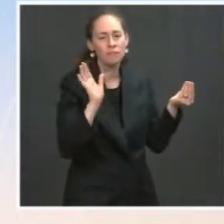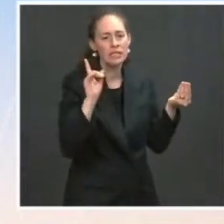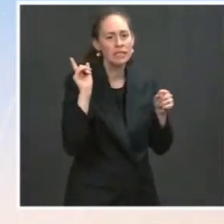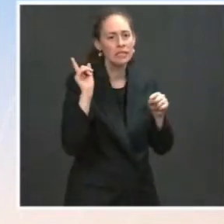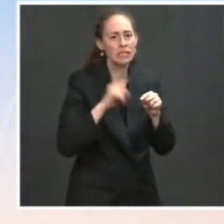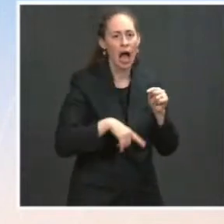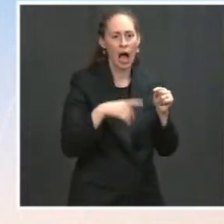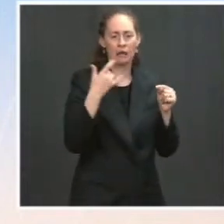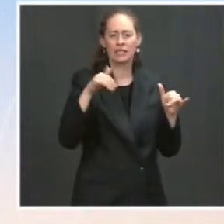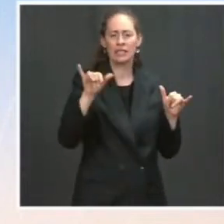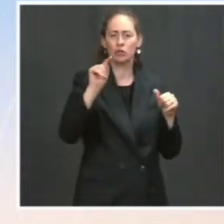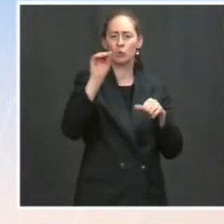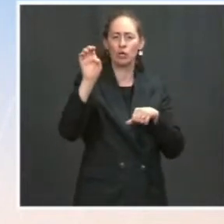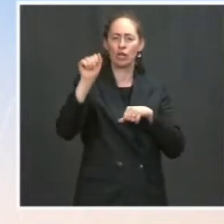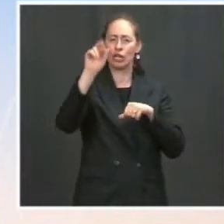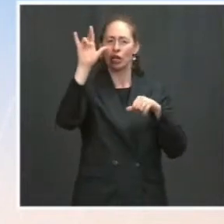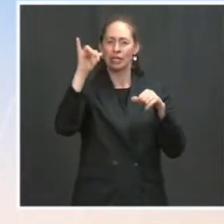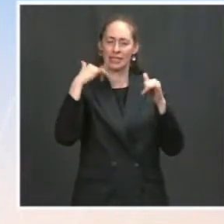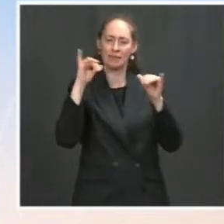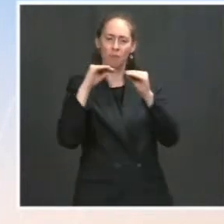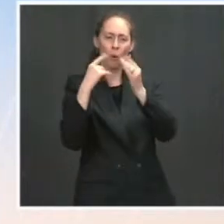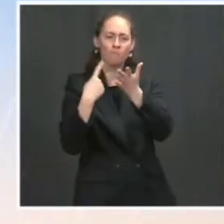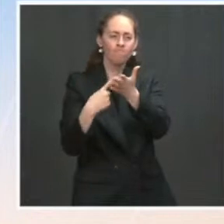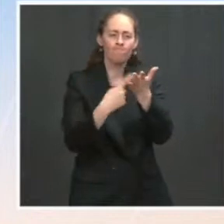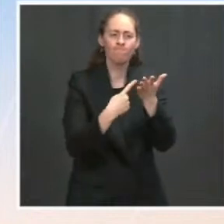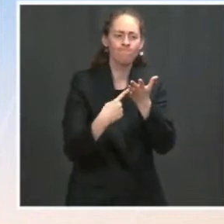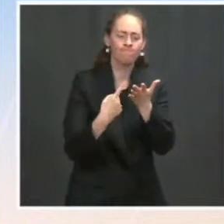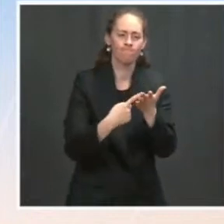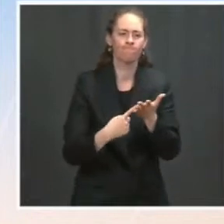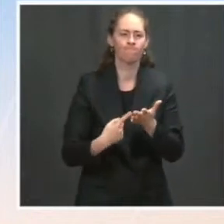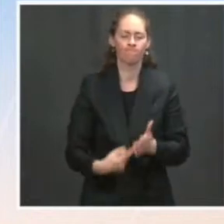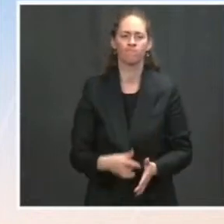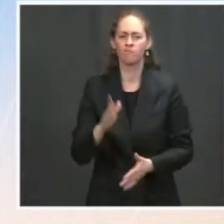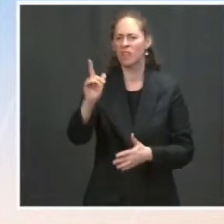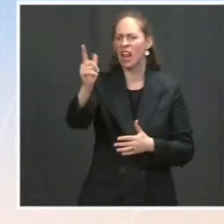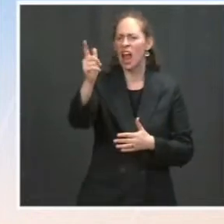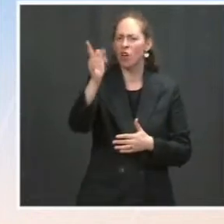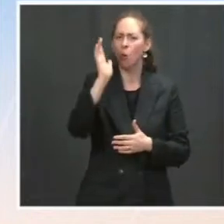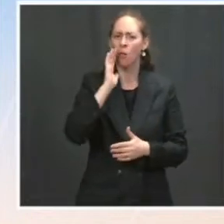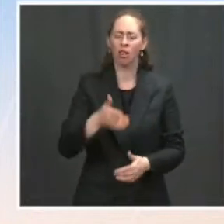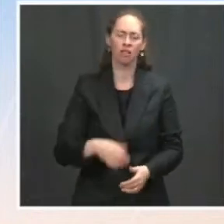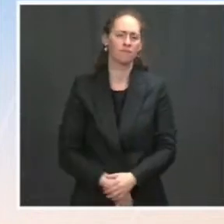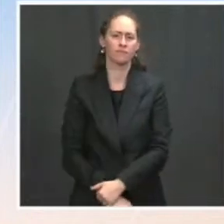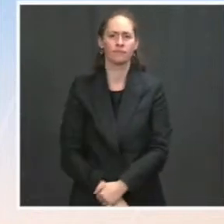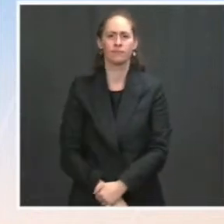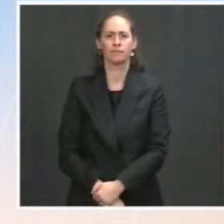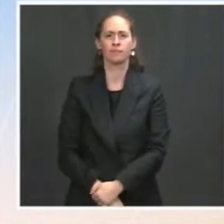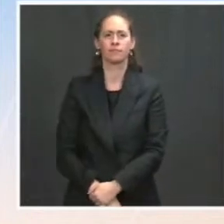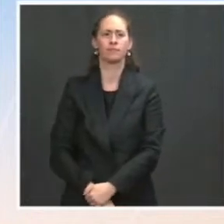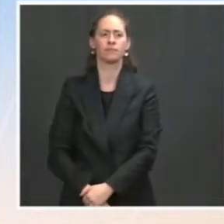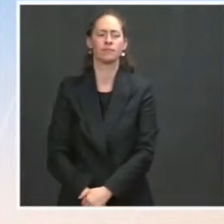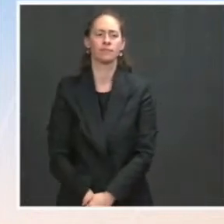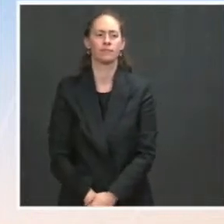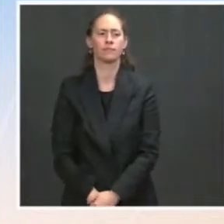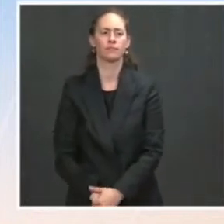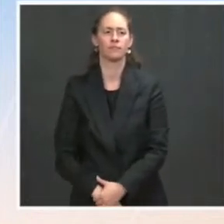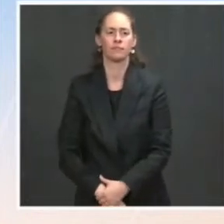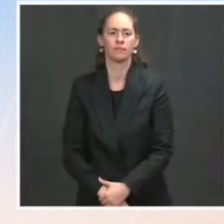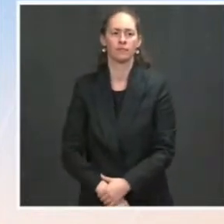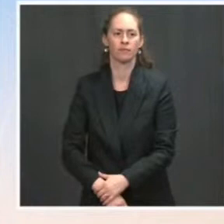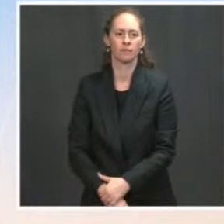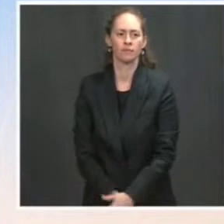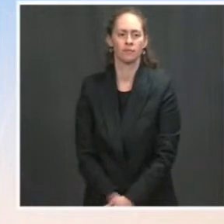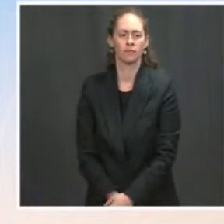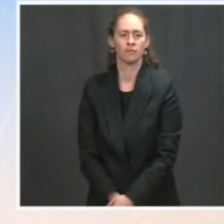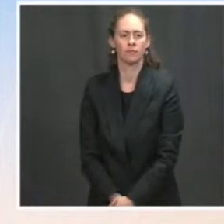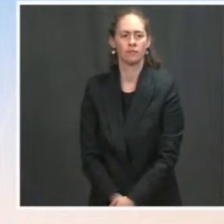parties. Two other quick questions. The first is just on policing. Would the president sign a bill that didn't include an end to qualified